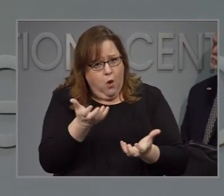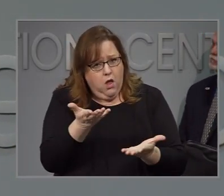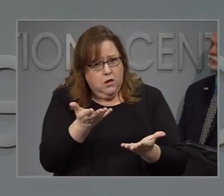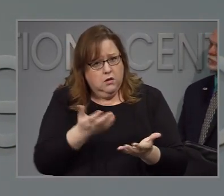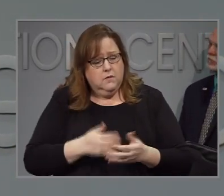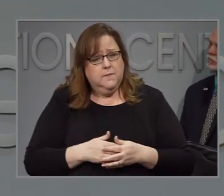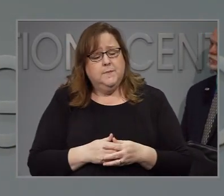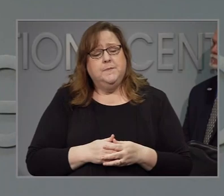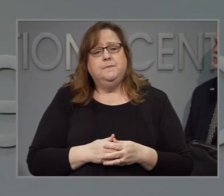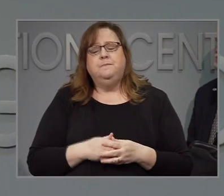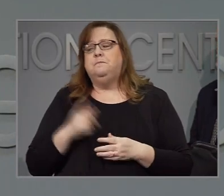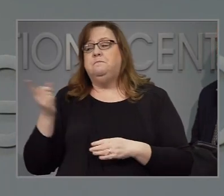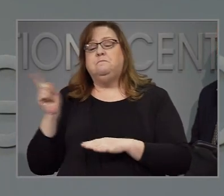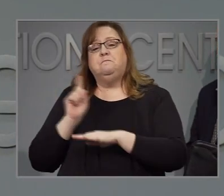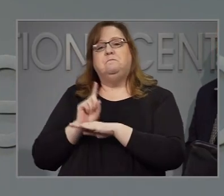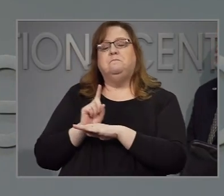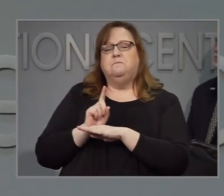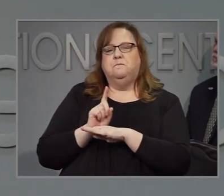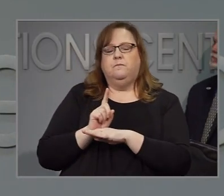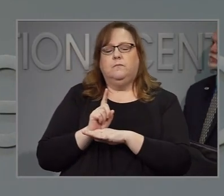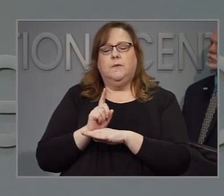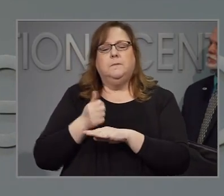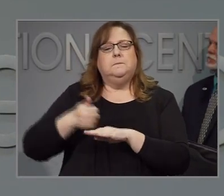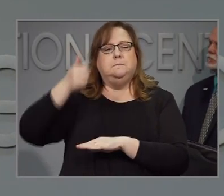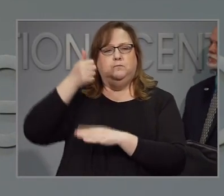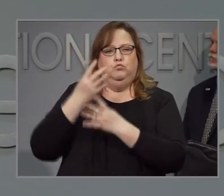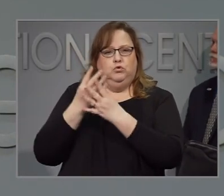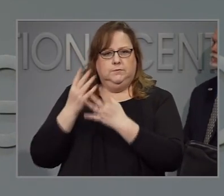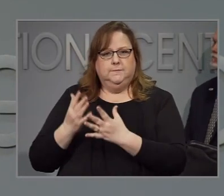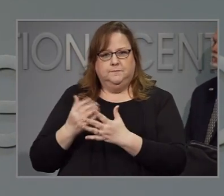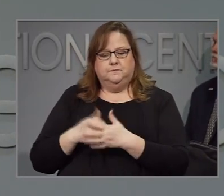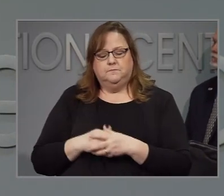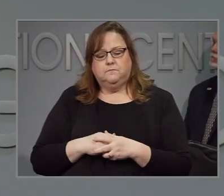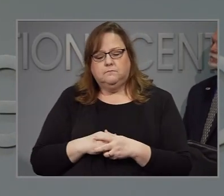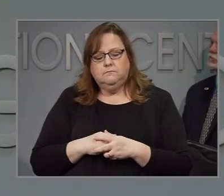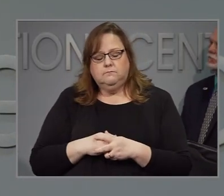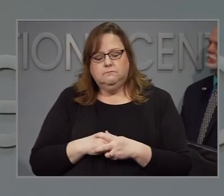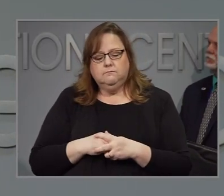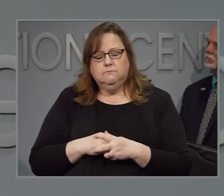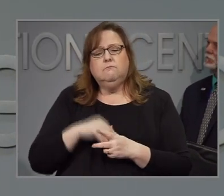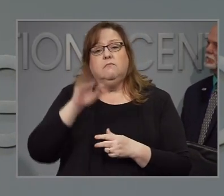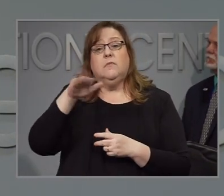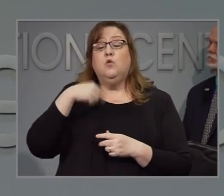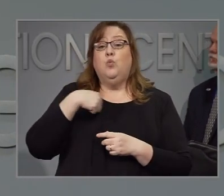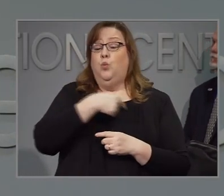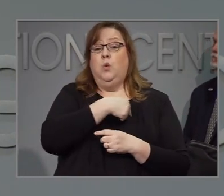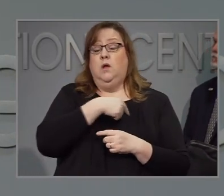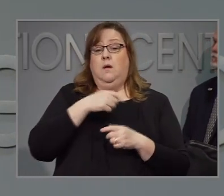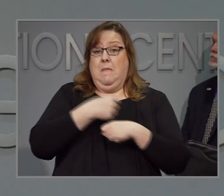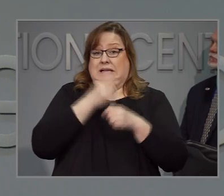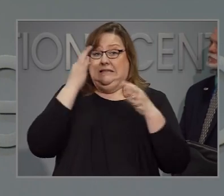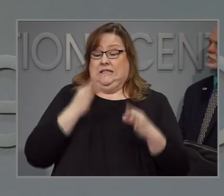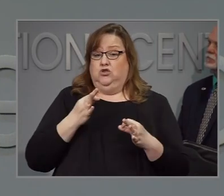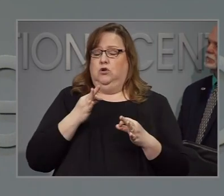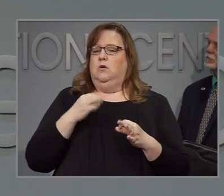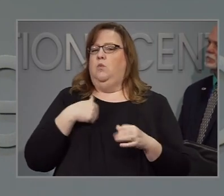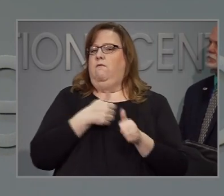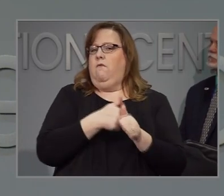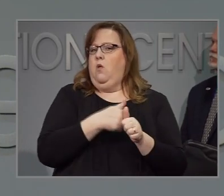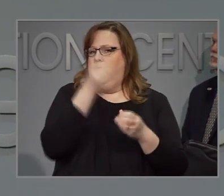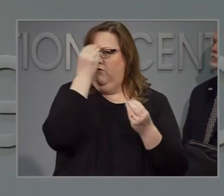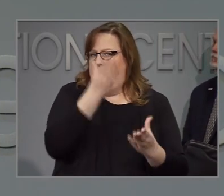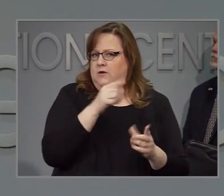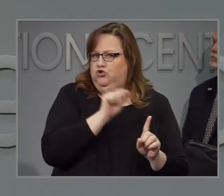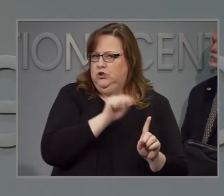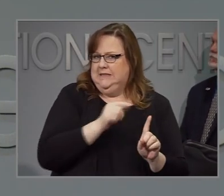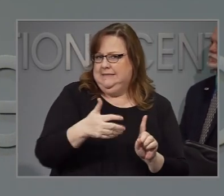Well, we're letting the data kind of guide us as we go through this, and things are evaluated day by day.